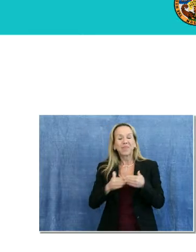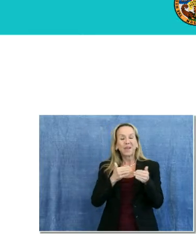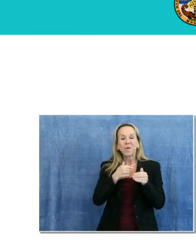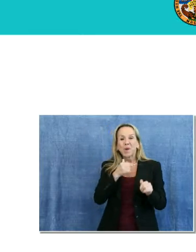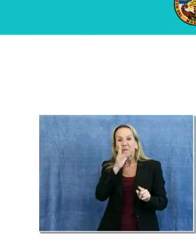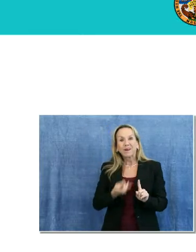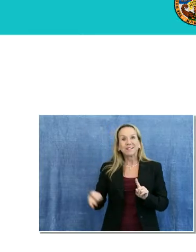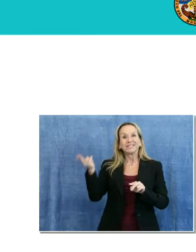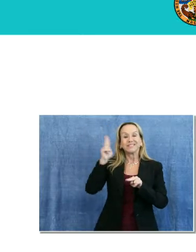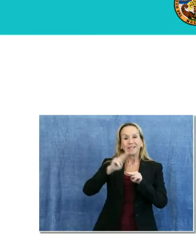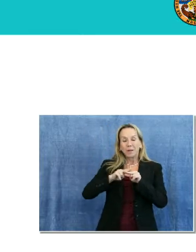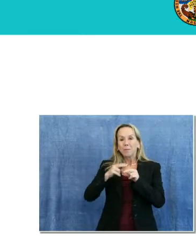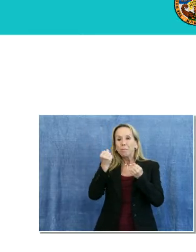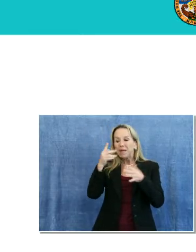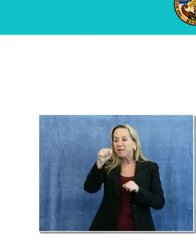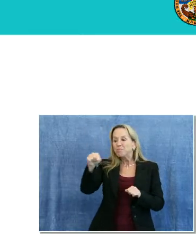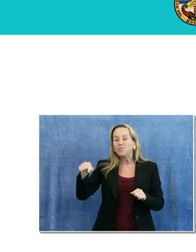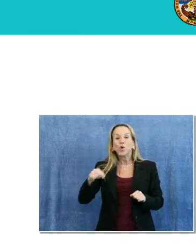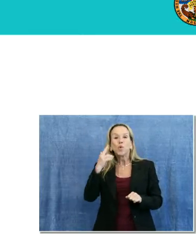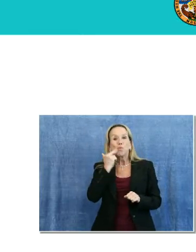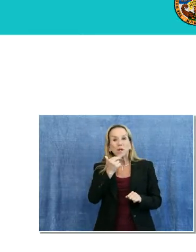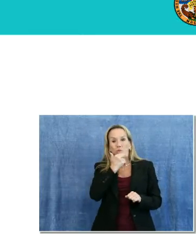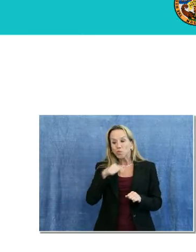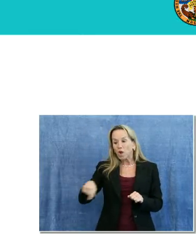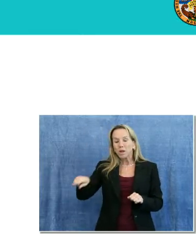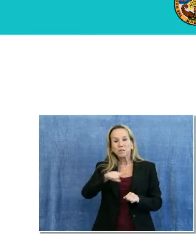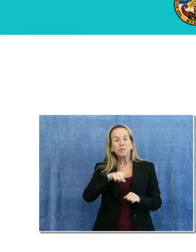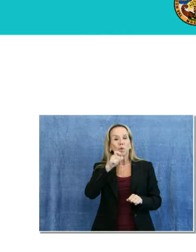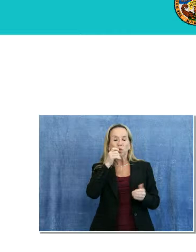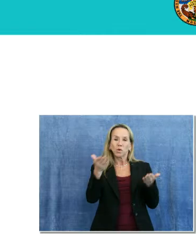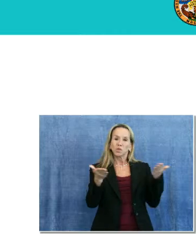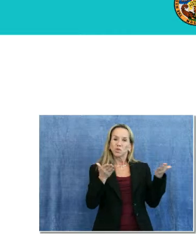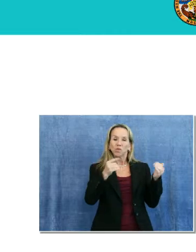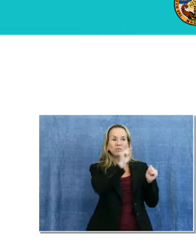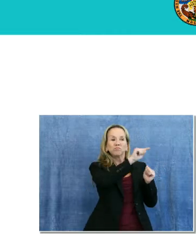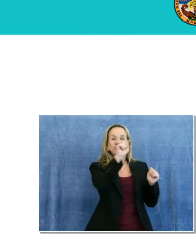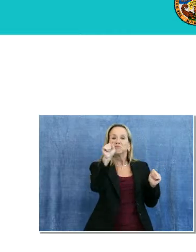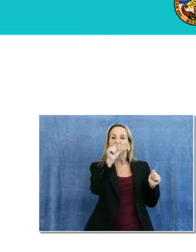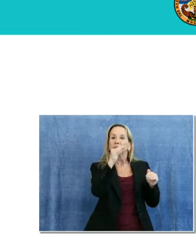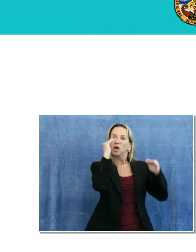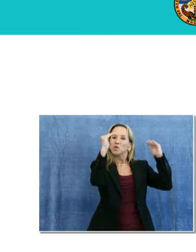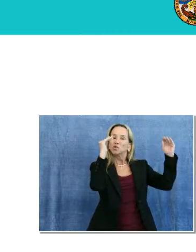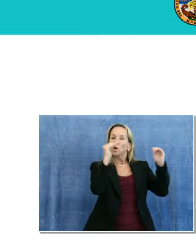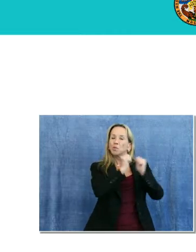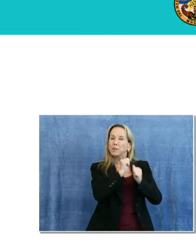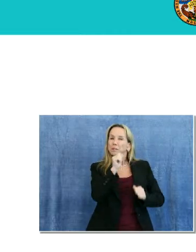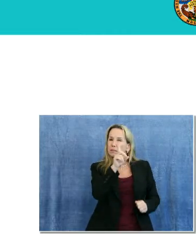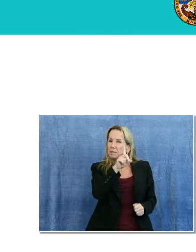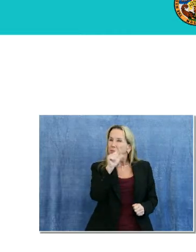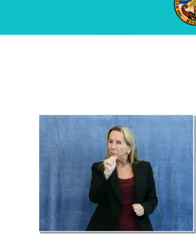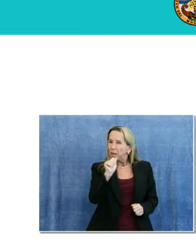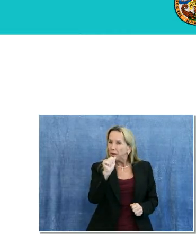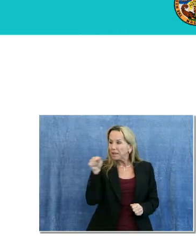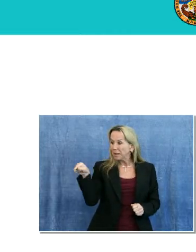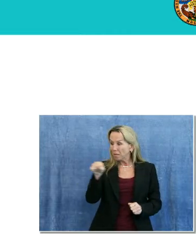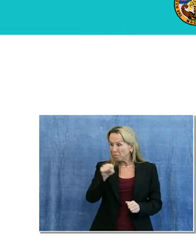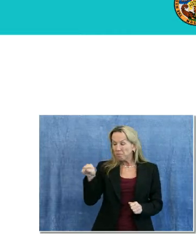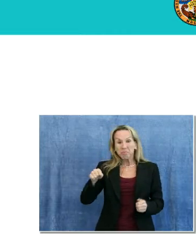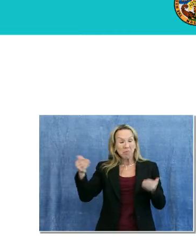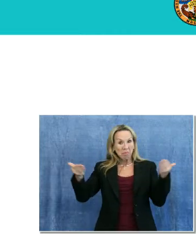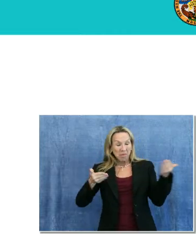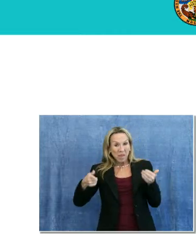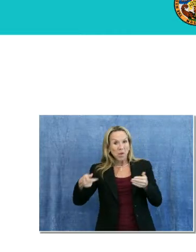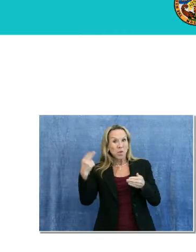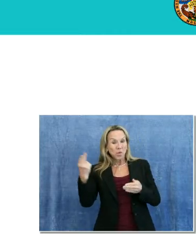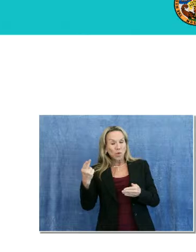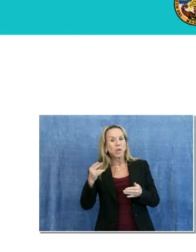number of people served to include adults with disabilities. This will be a great help for vulnerable members of our community as well